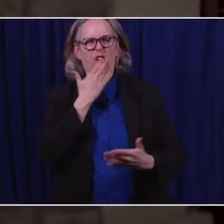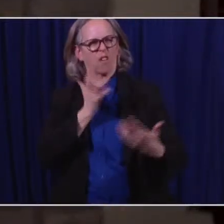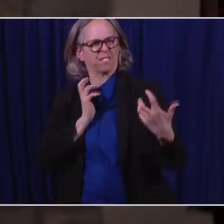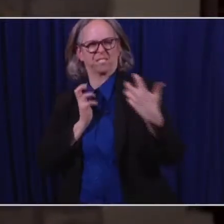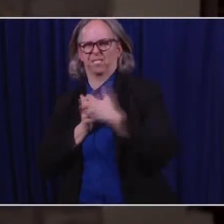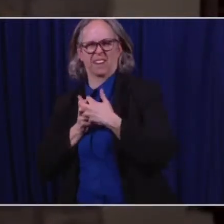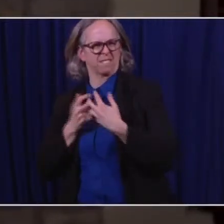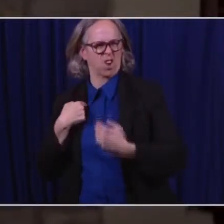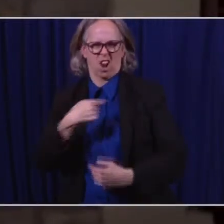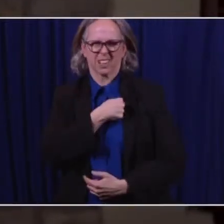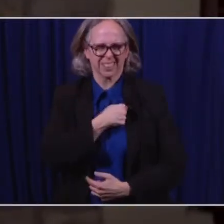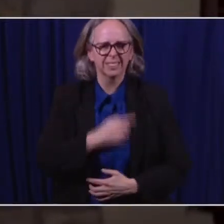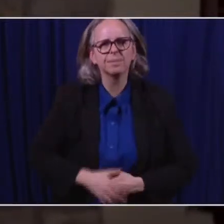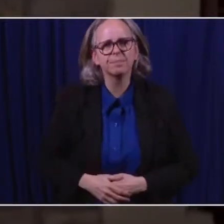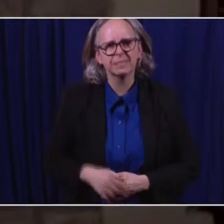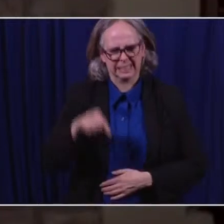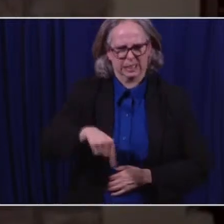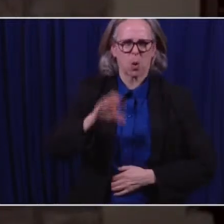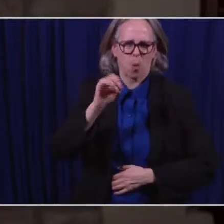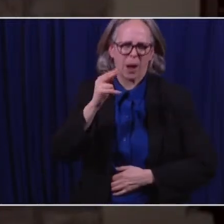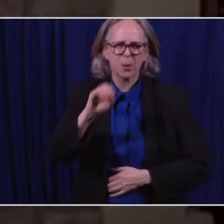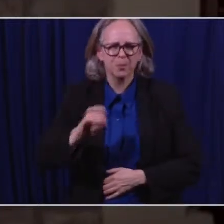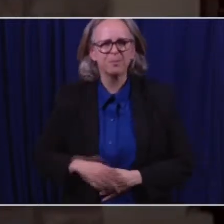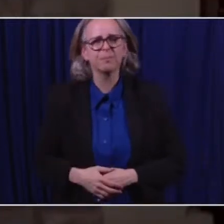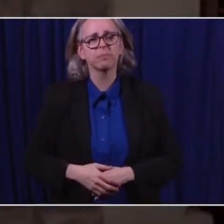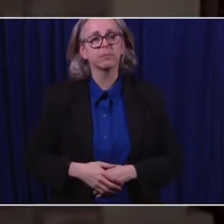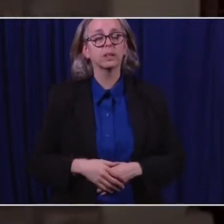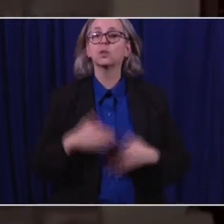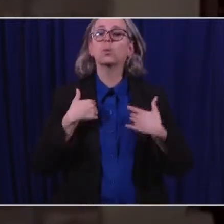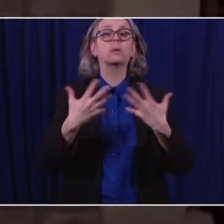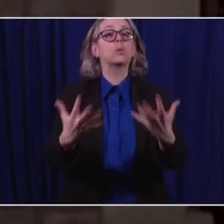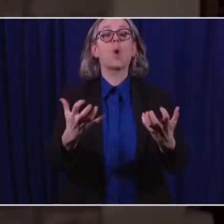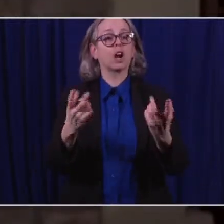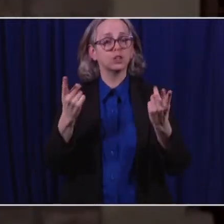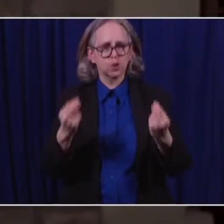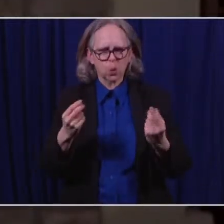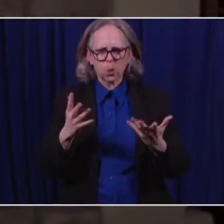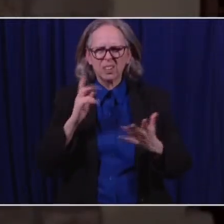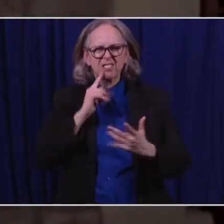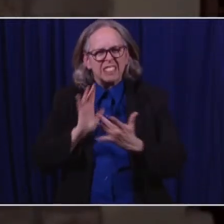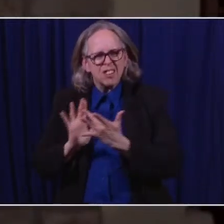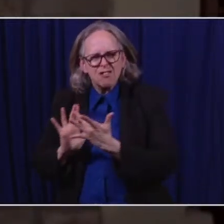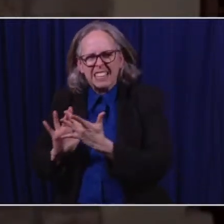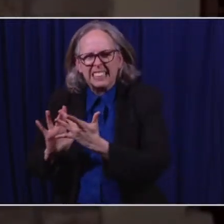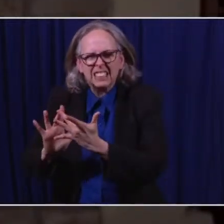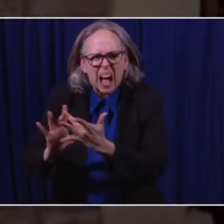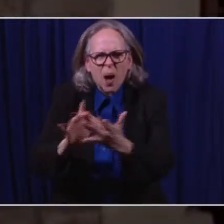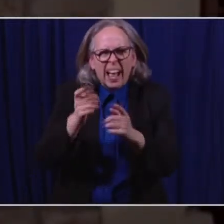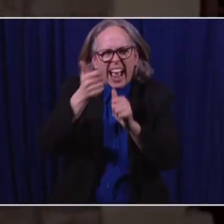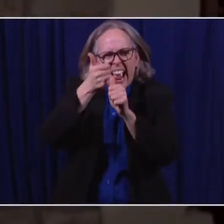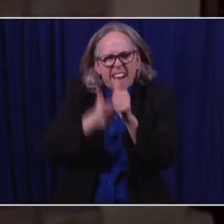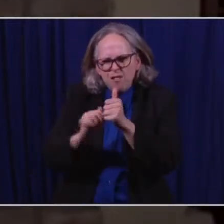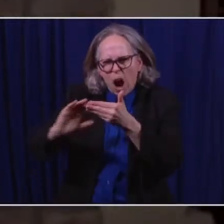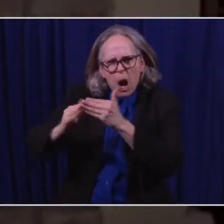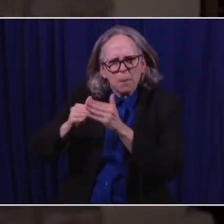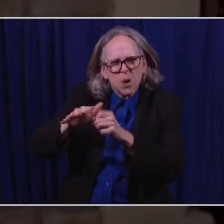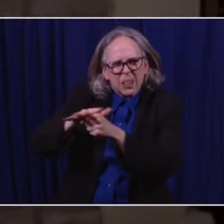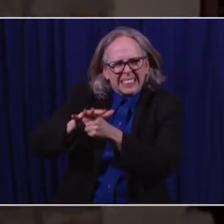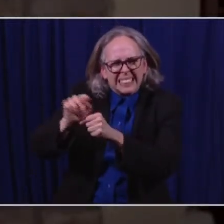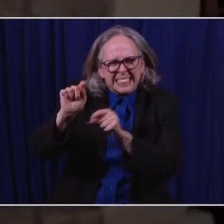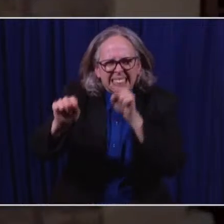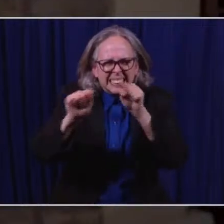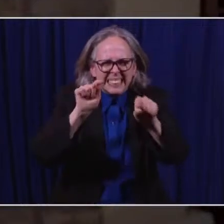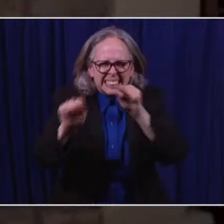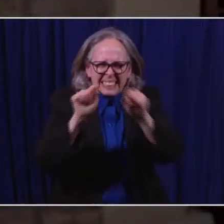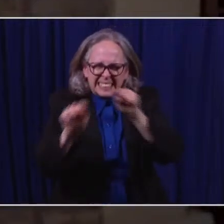provider in every community, which is what we have done. Now, what